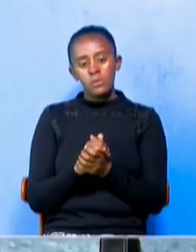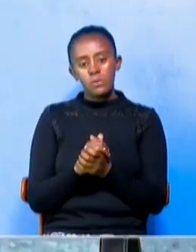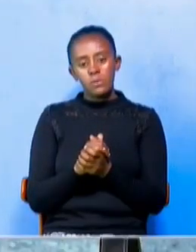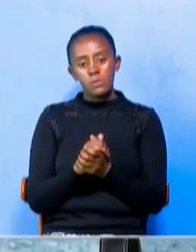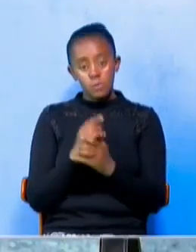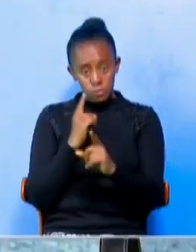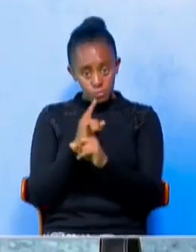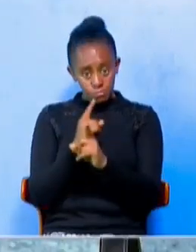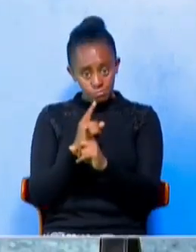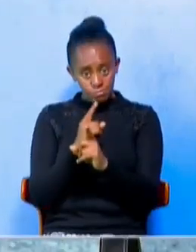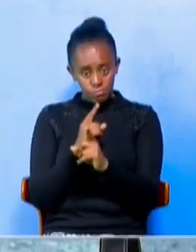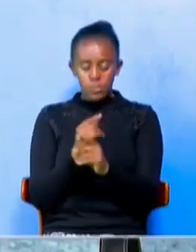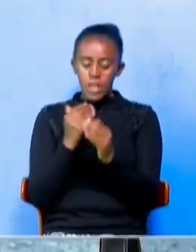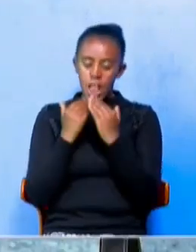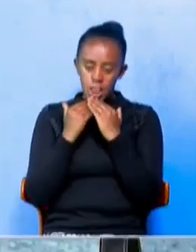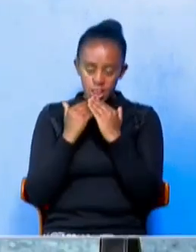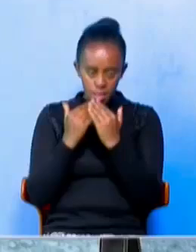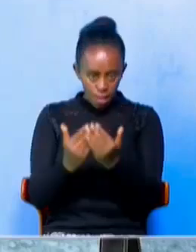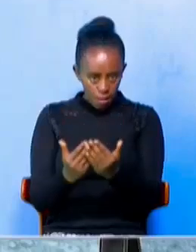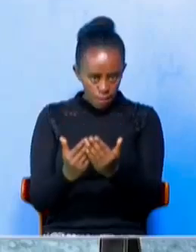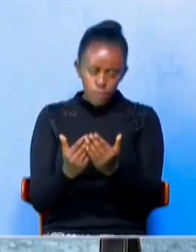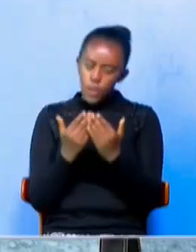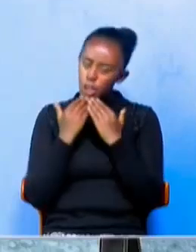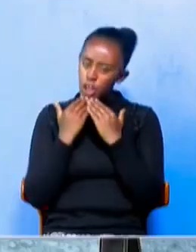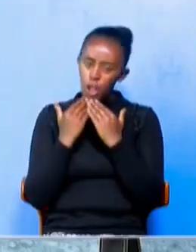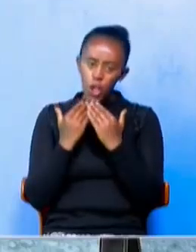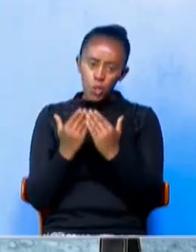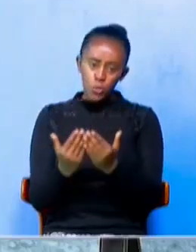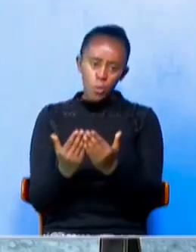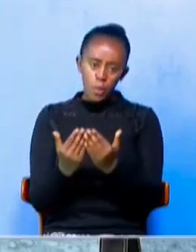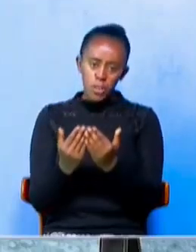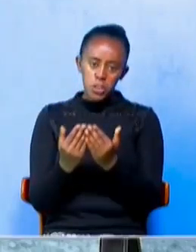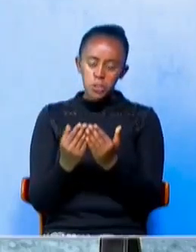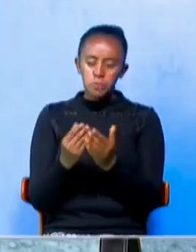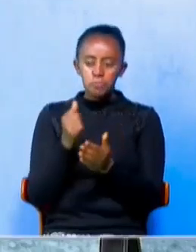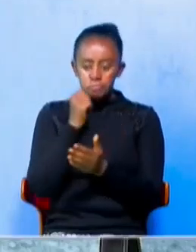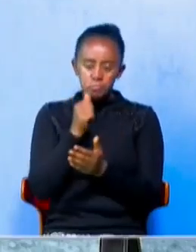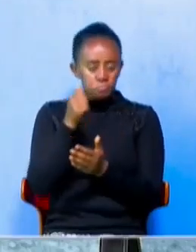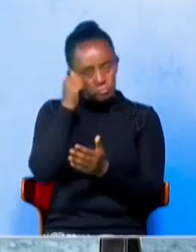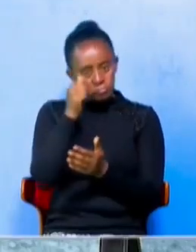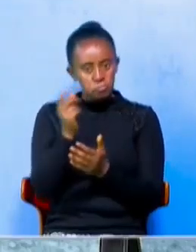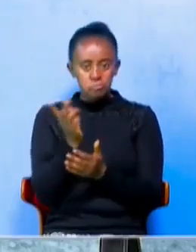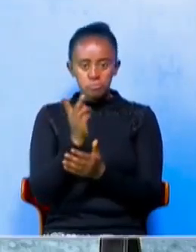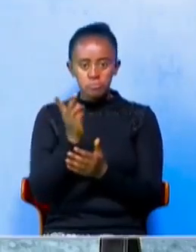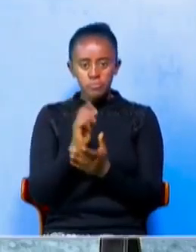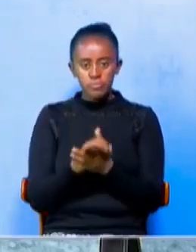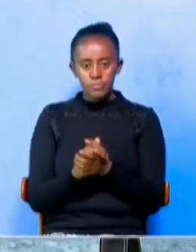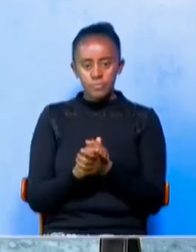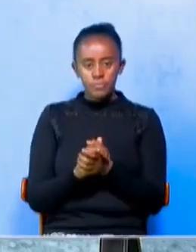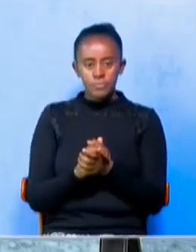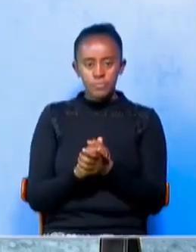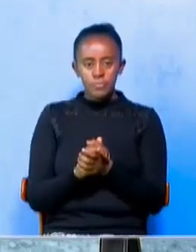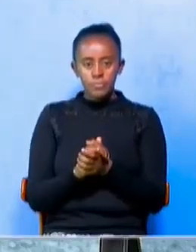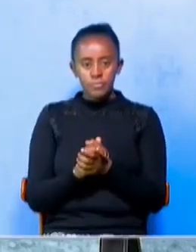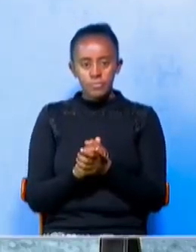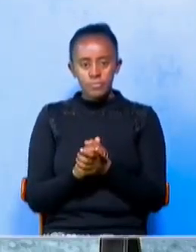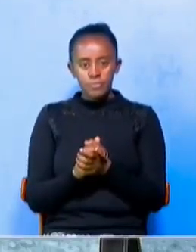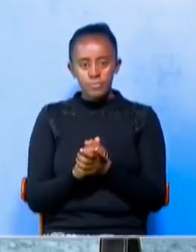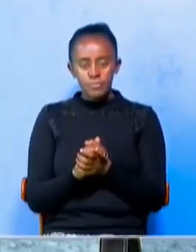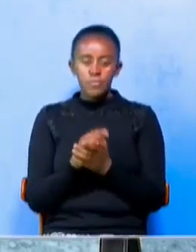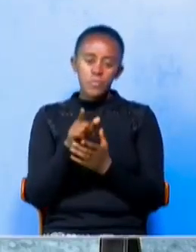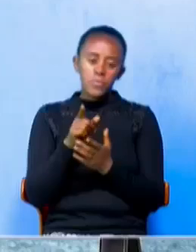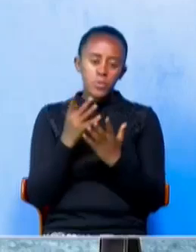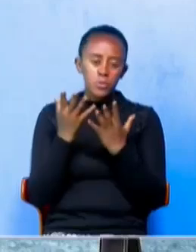Right? Thank him. Thank you so much. So I would like to talk